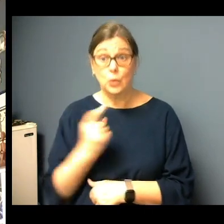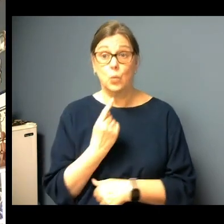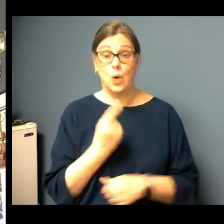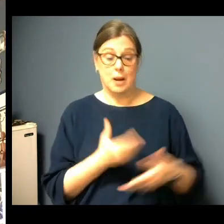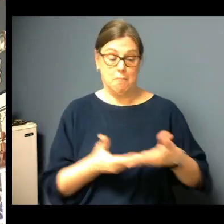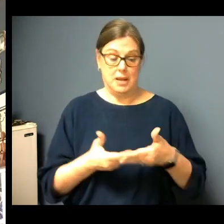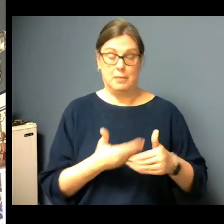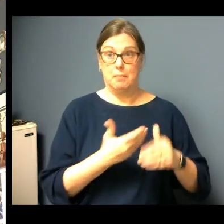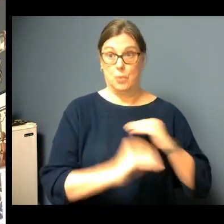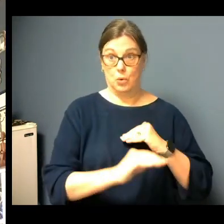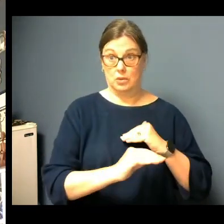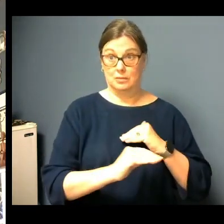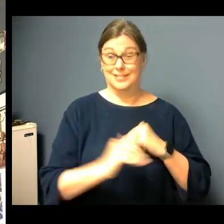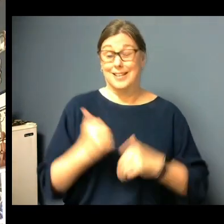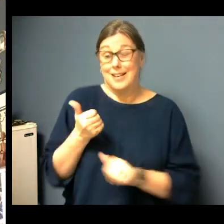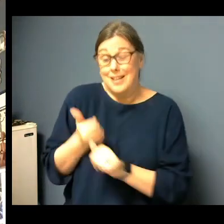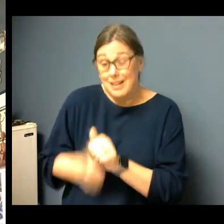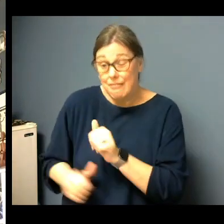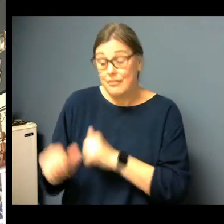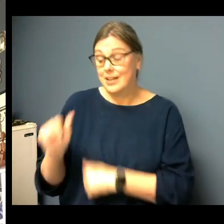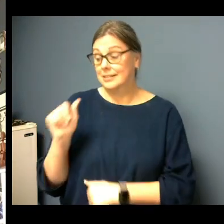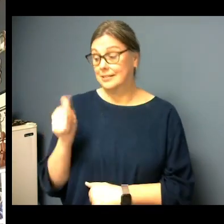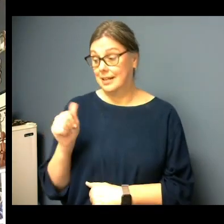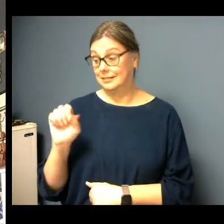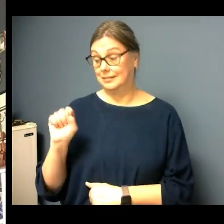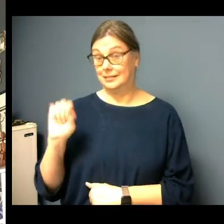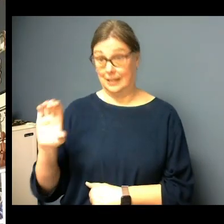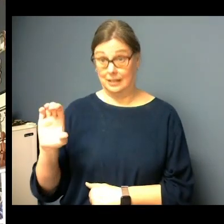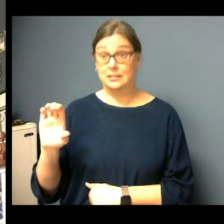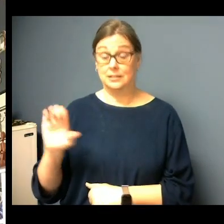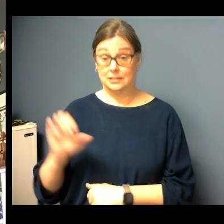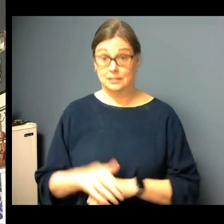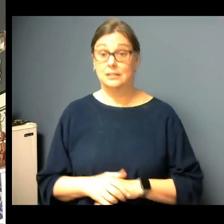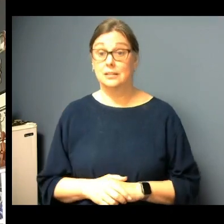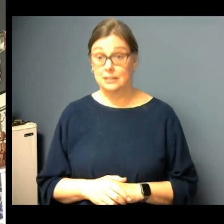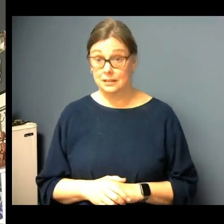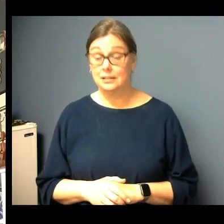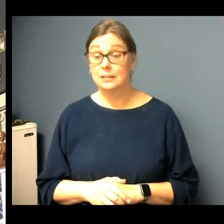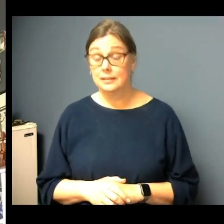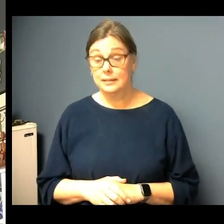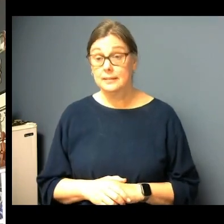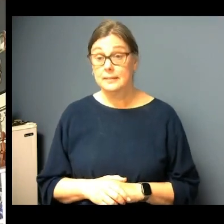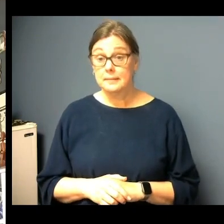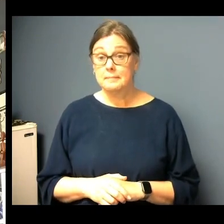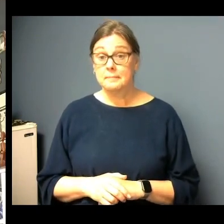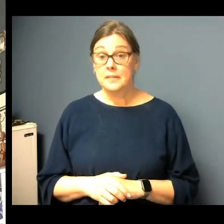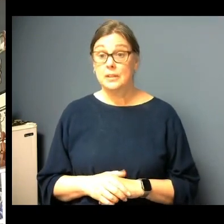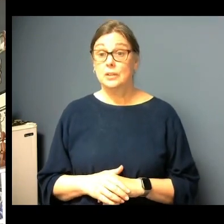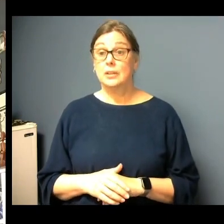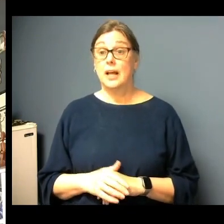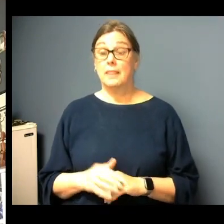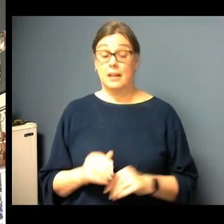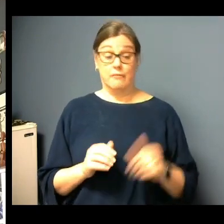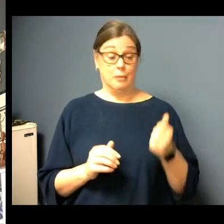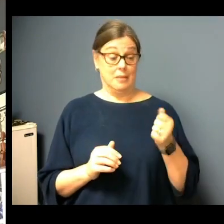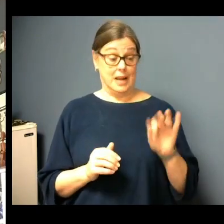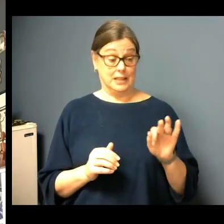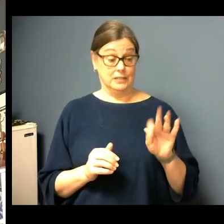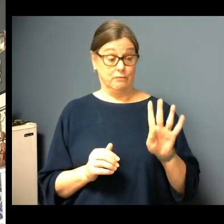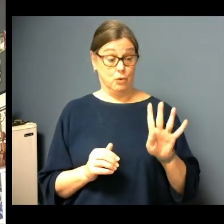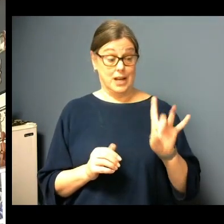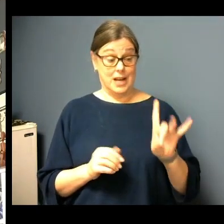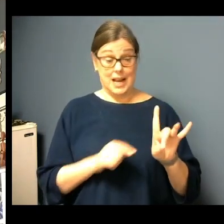10 seconds in 1946. And then your textbook points out between 1948